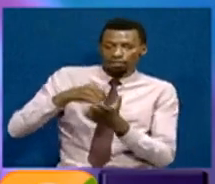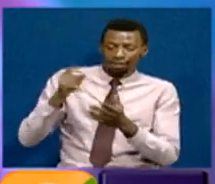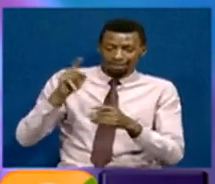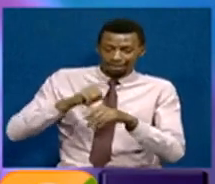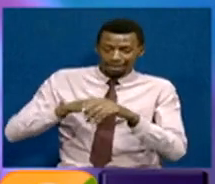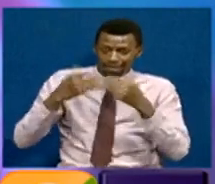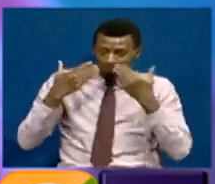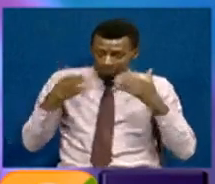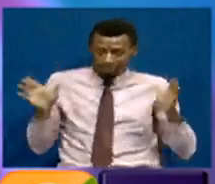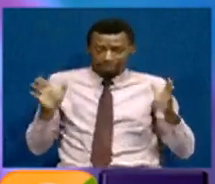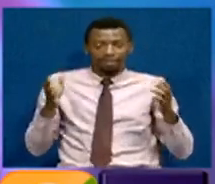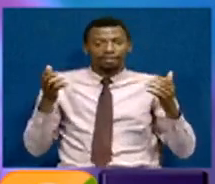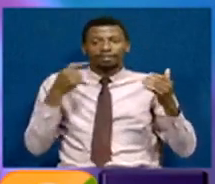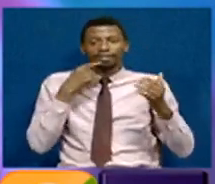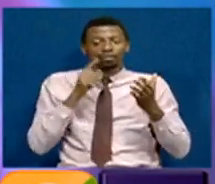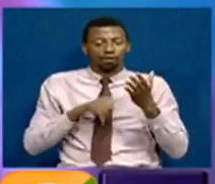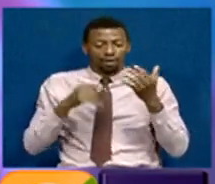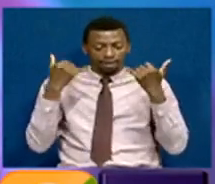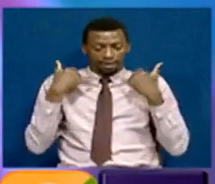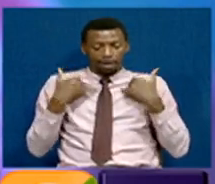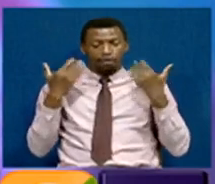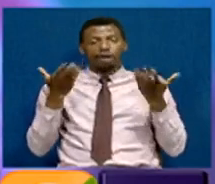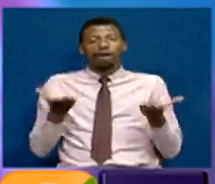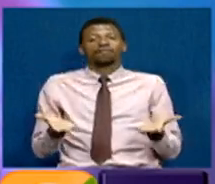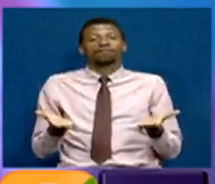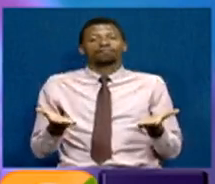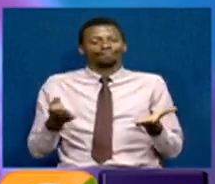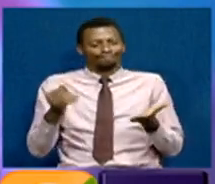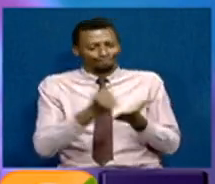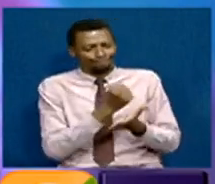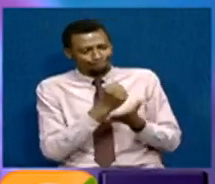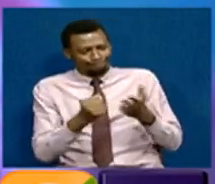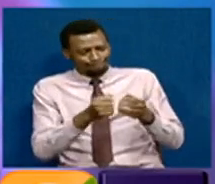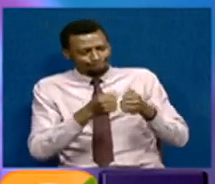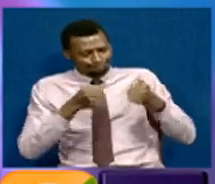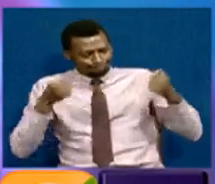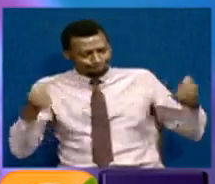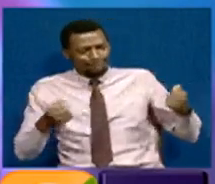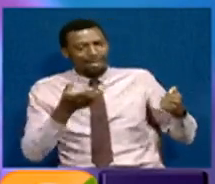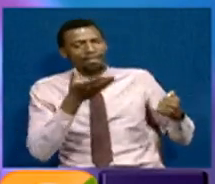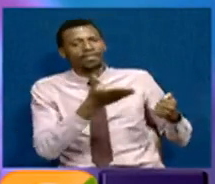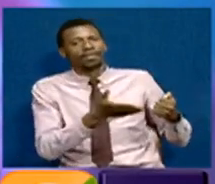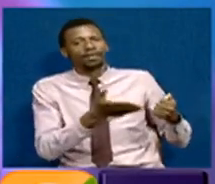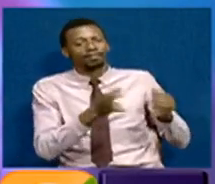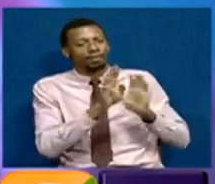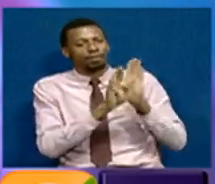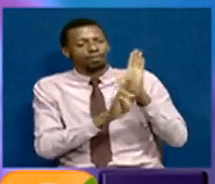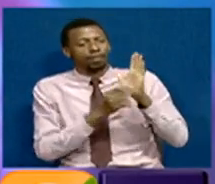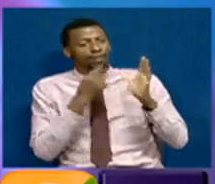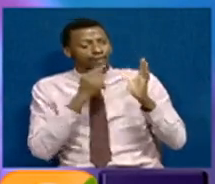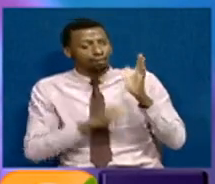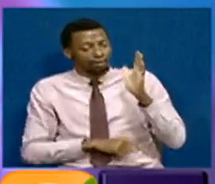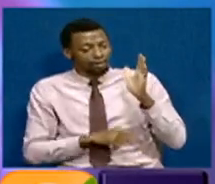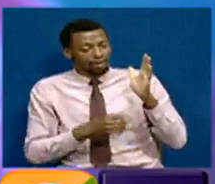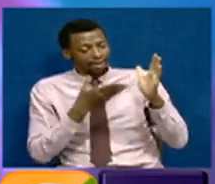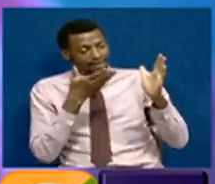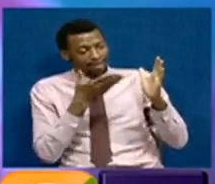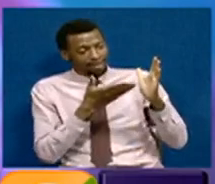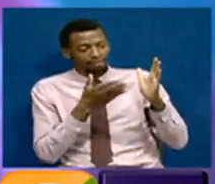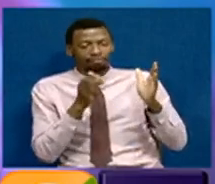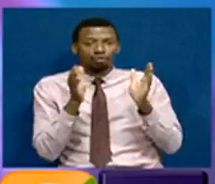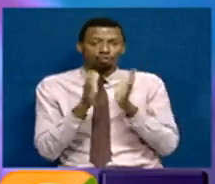here we have with gazetted regulations. That is the point which when we'll say, this is what we have put it at, either with a cap